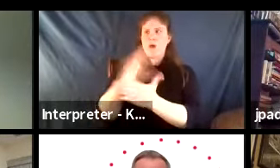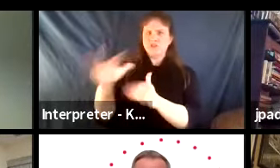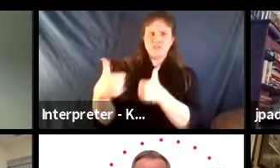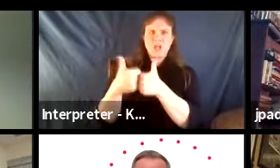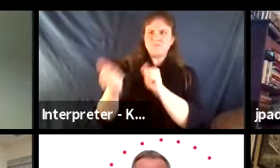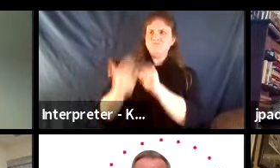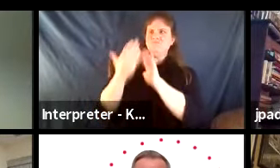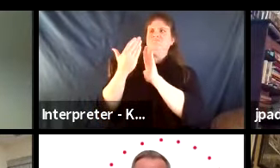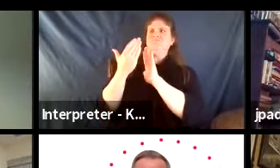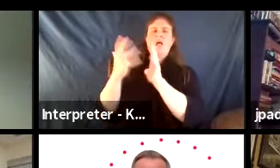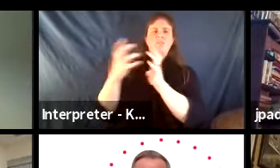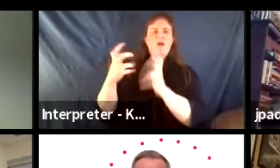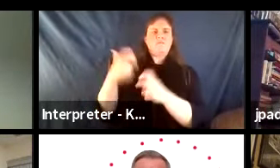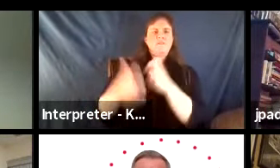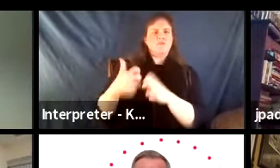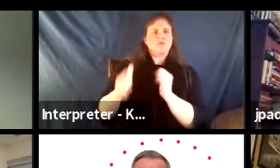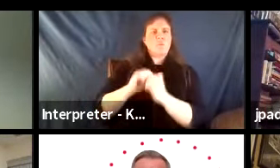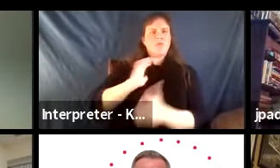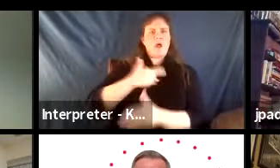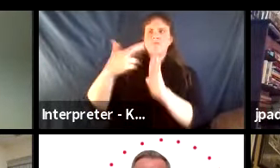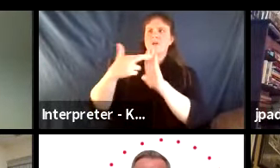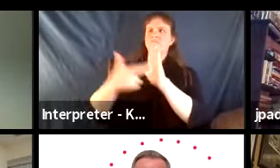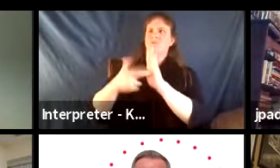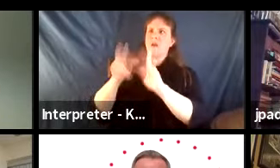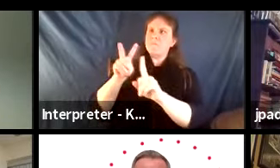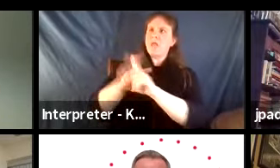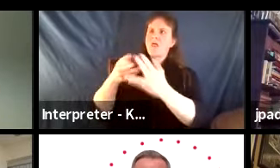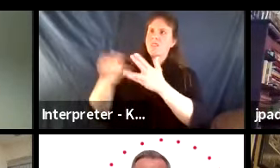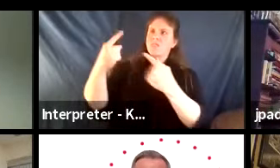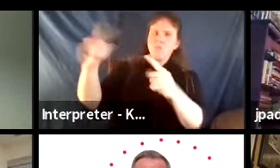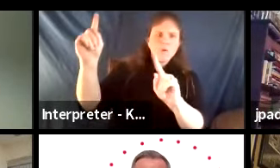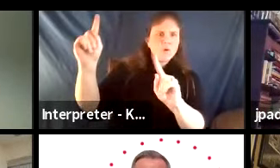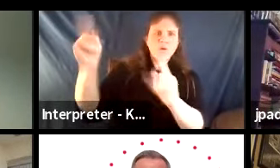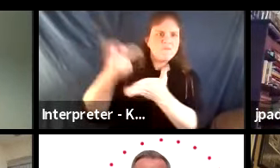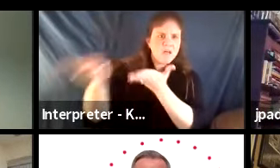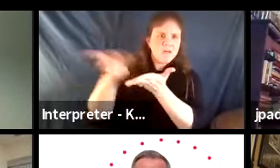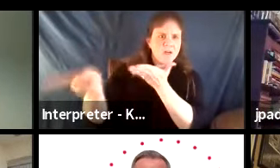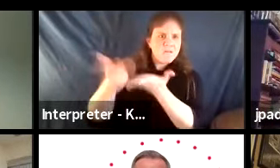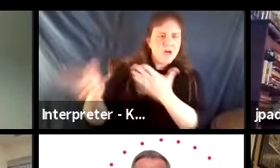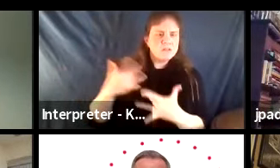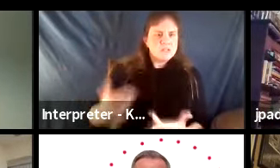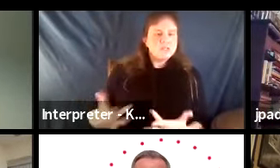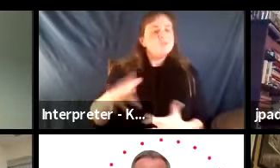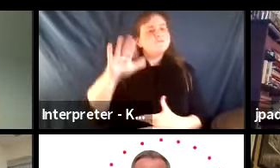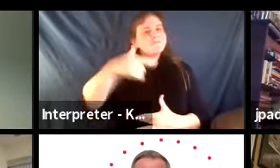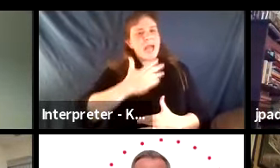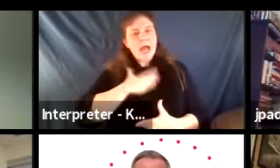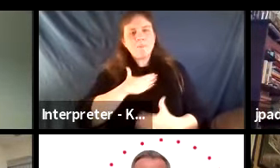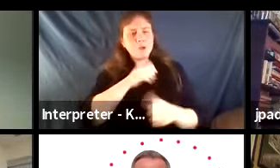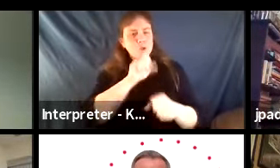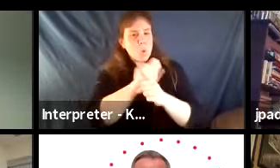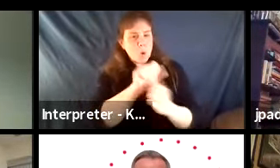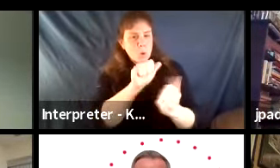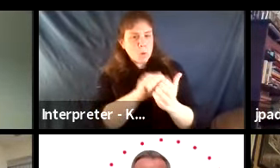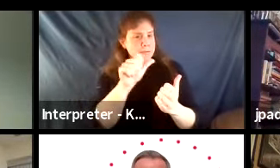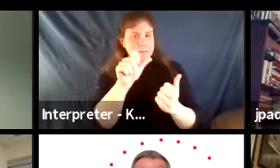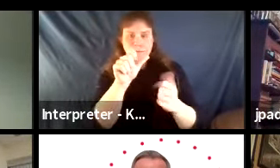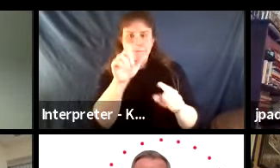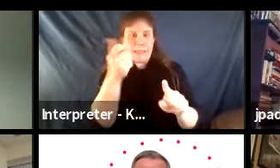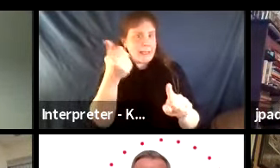our registration in. So be happy to work with whomever to get that system more efficient.